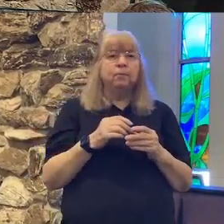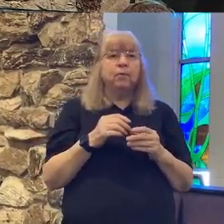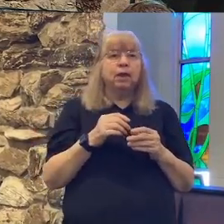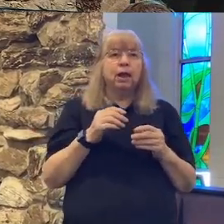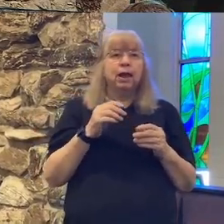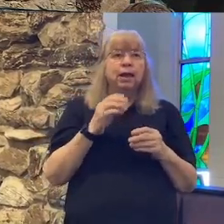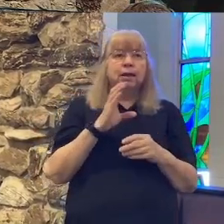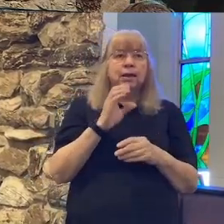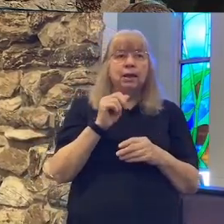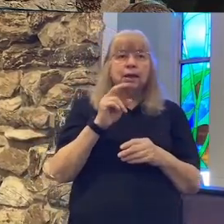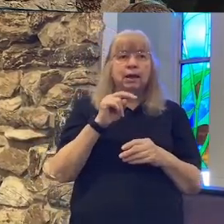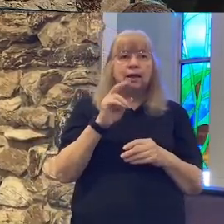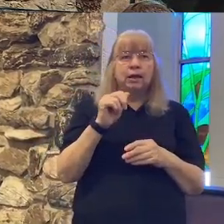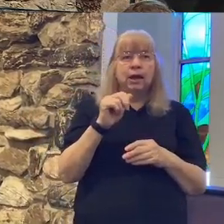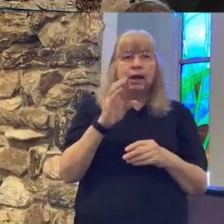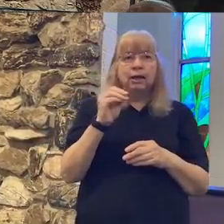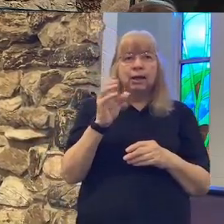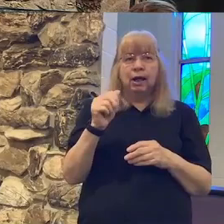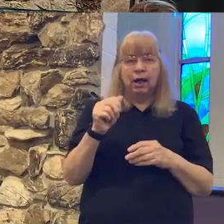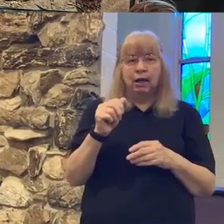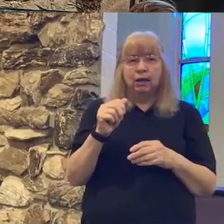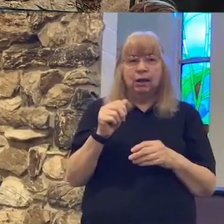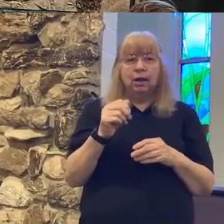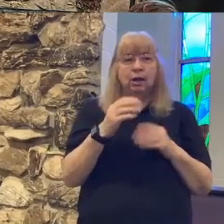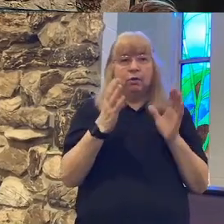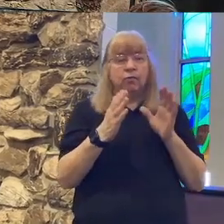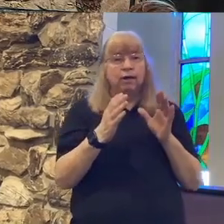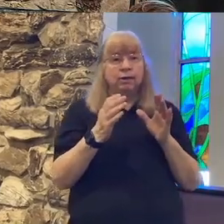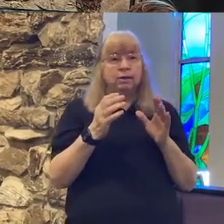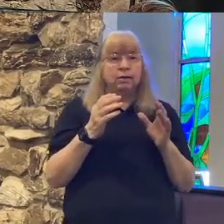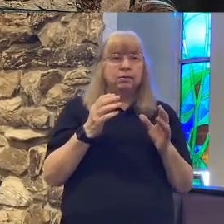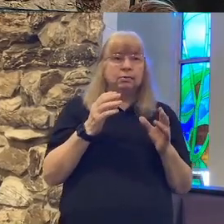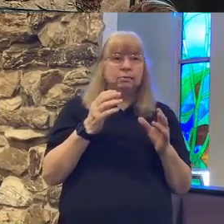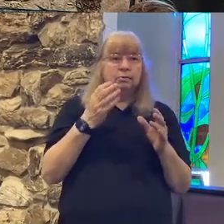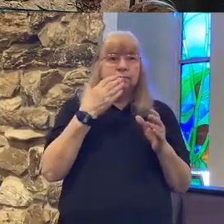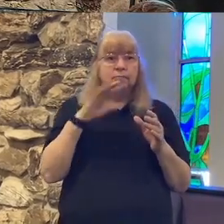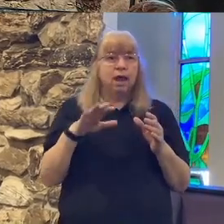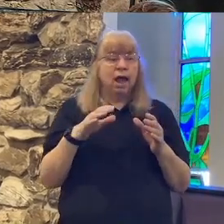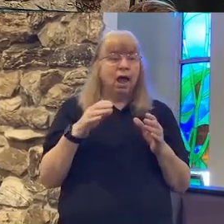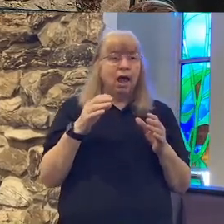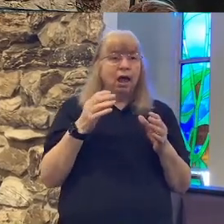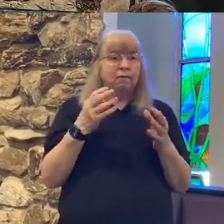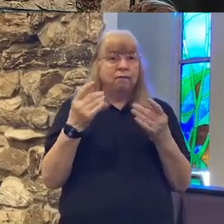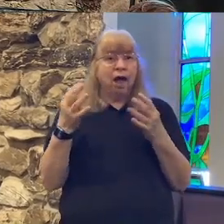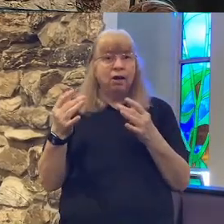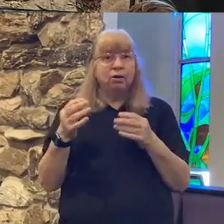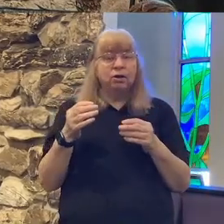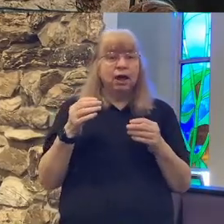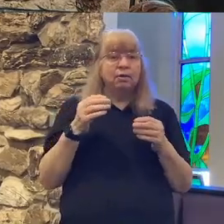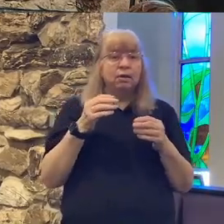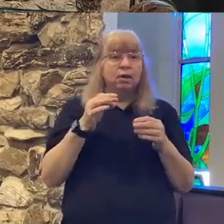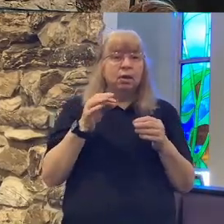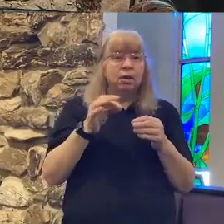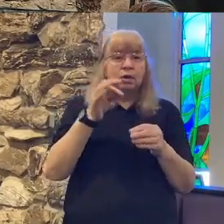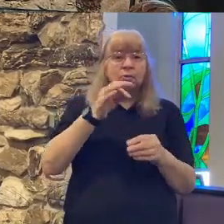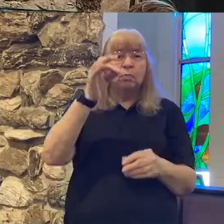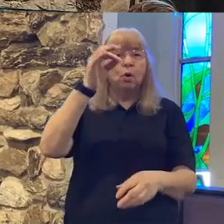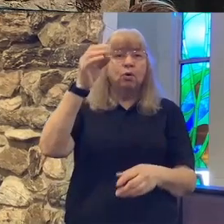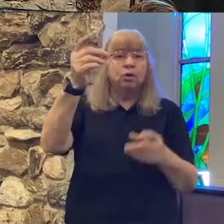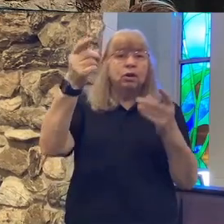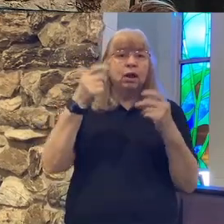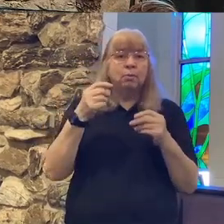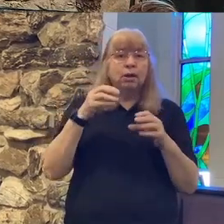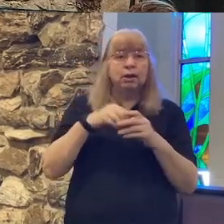Canada is facing raging wildfires. Smoke is finally starting to get down here into